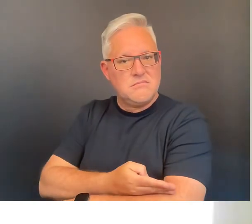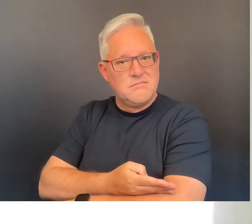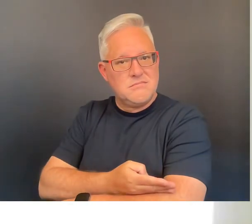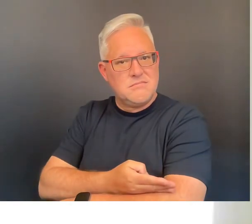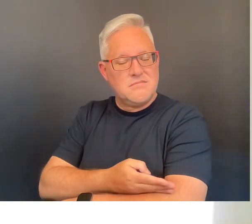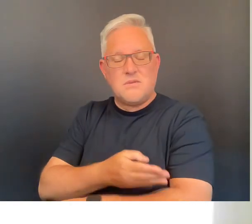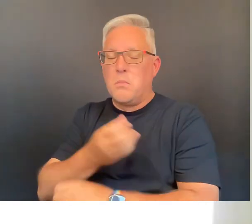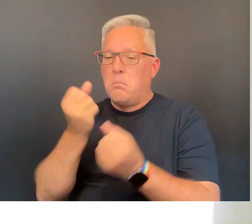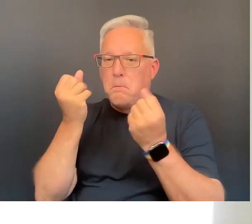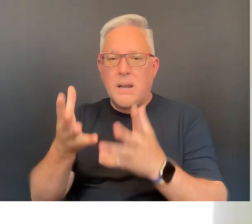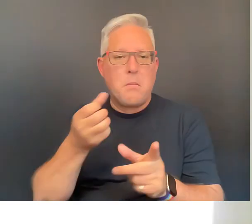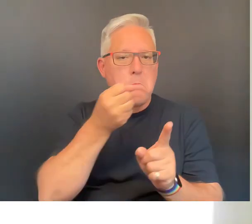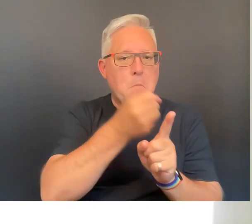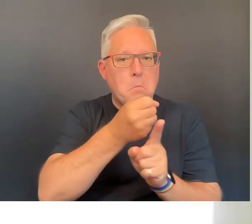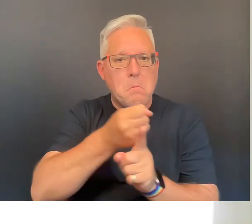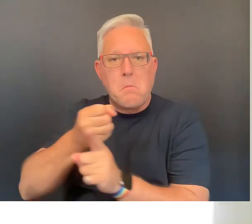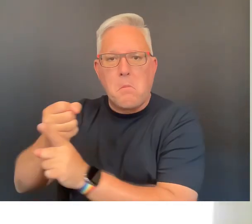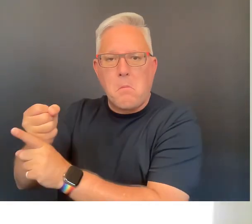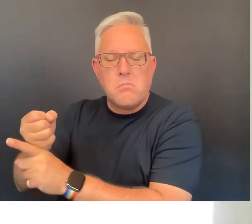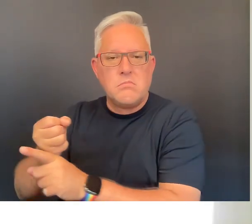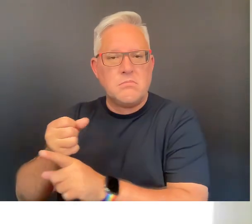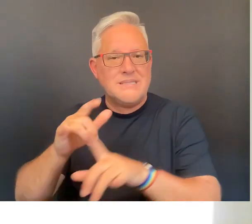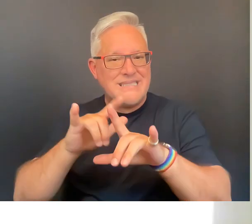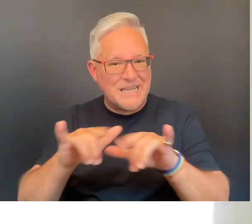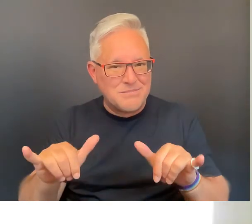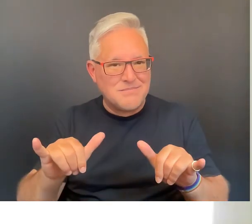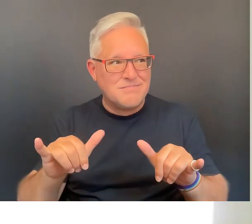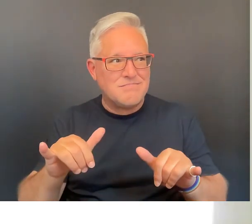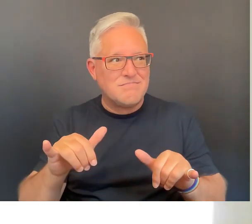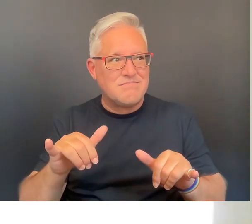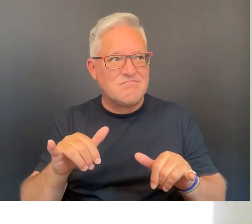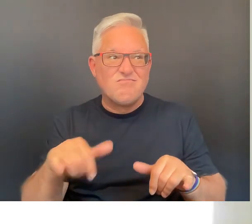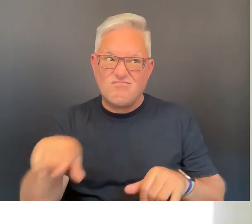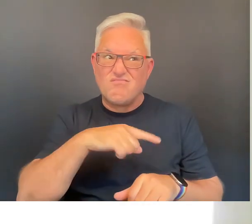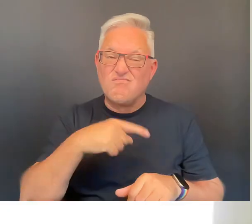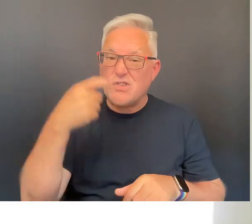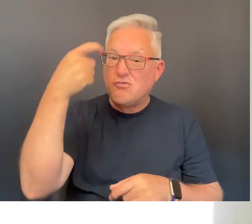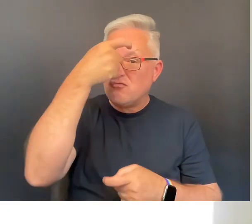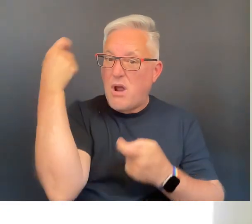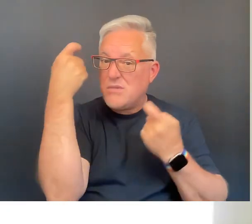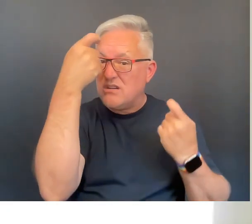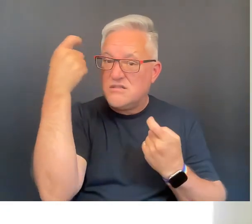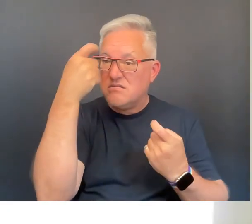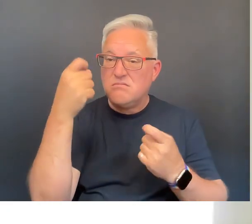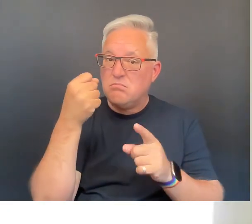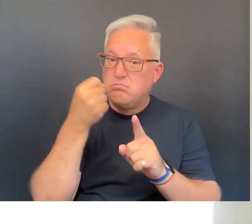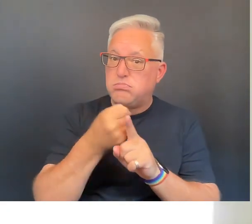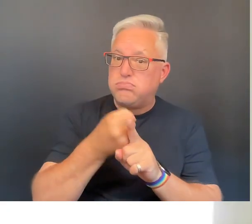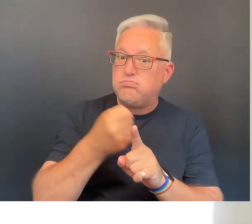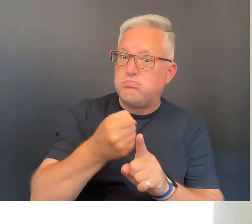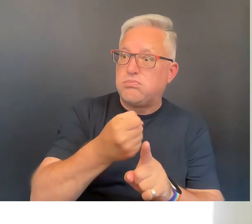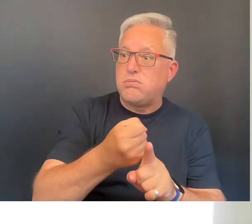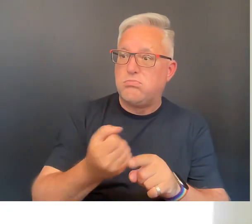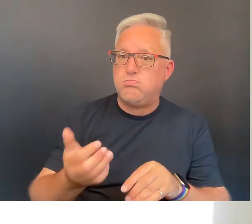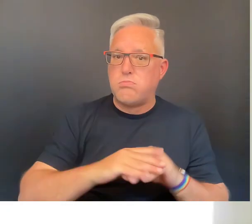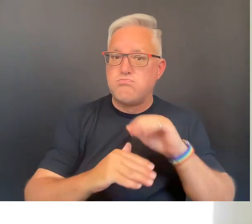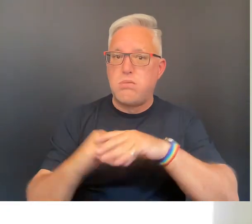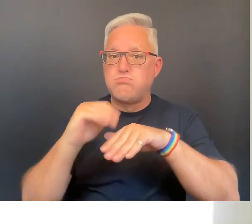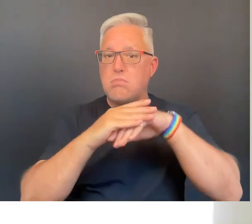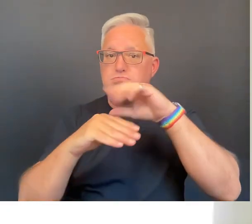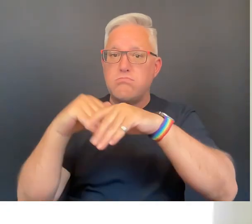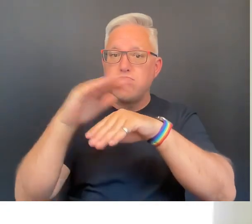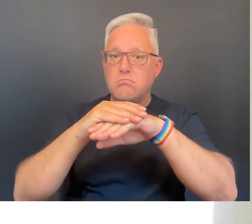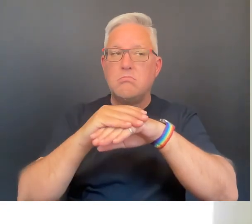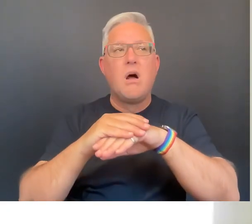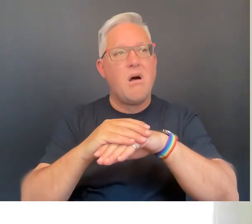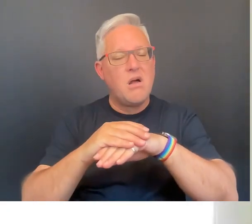were so many compounding traumas going into my life that it made sense